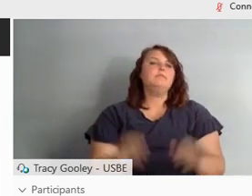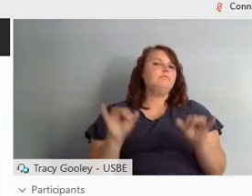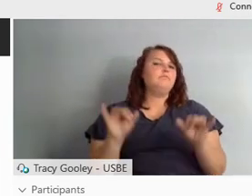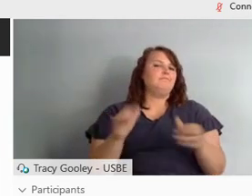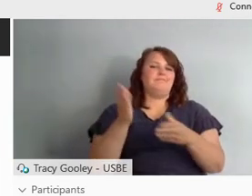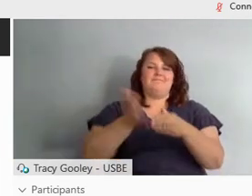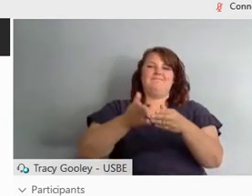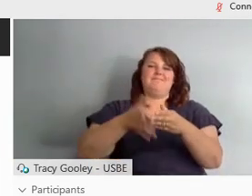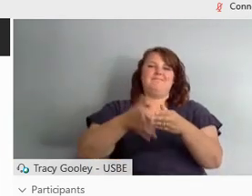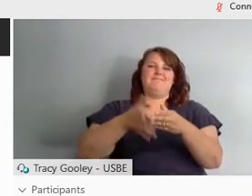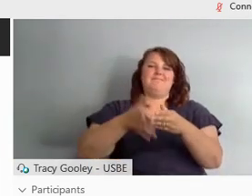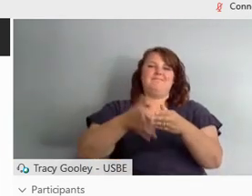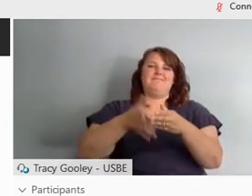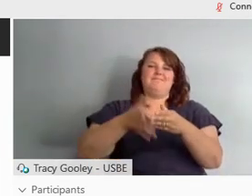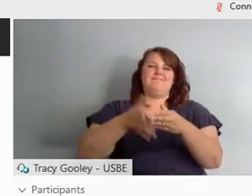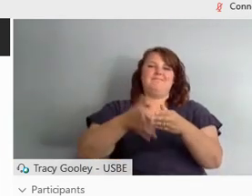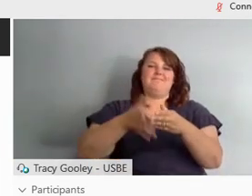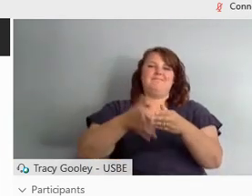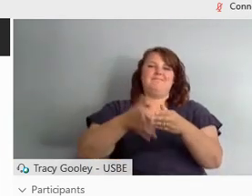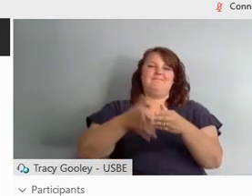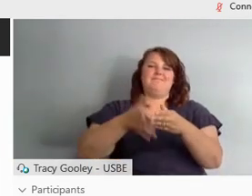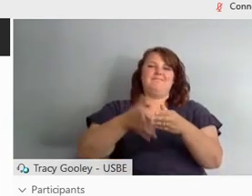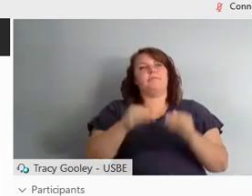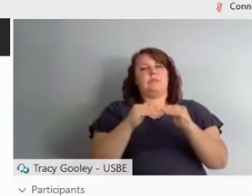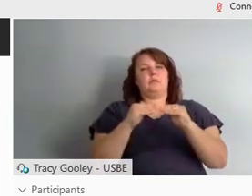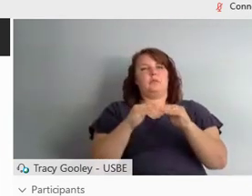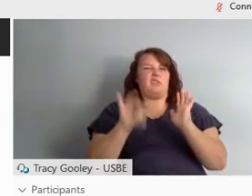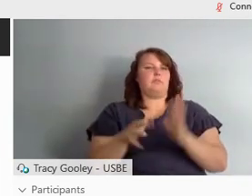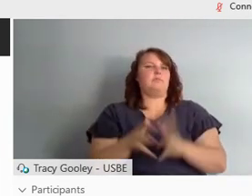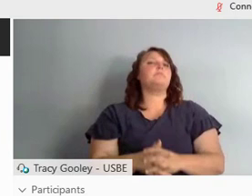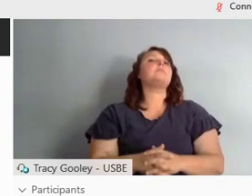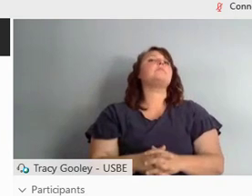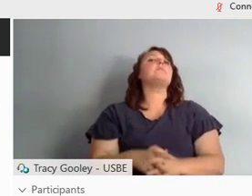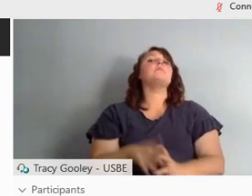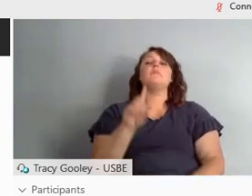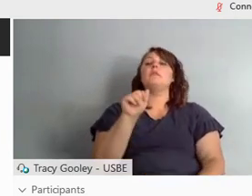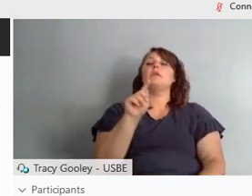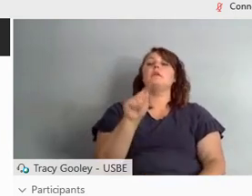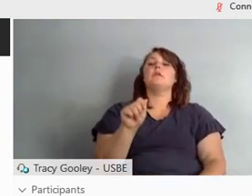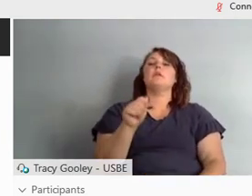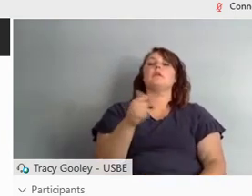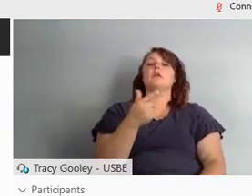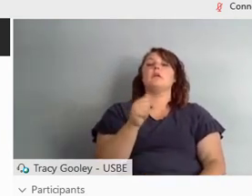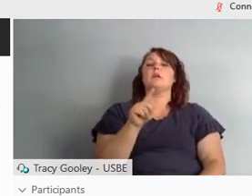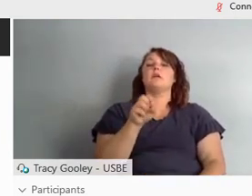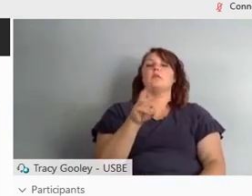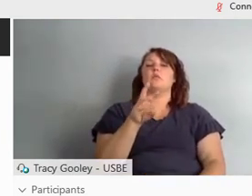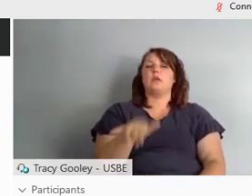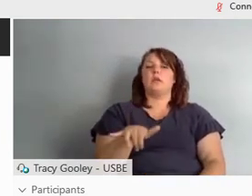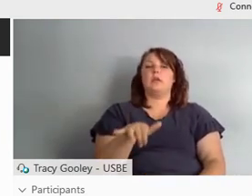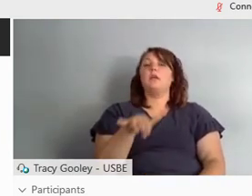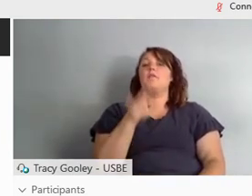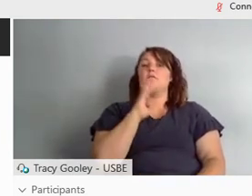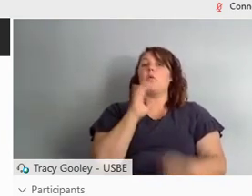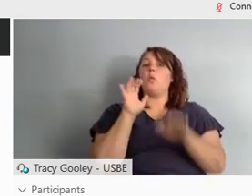get to the end and you got your scoring sheet. You add up your scores. Okay, so when you get into Data Gateway to enter your